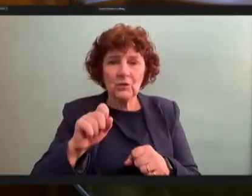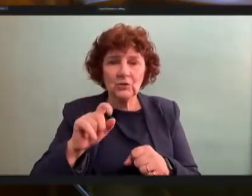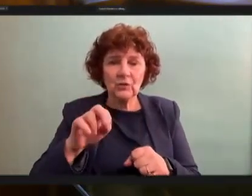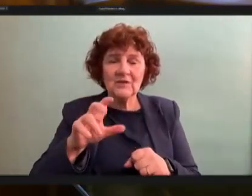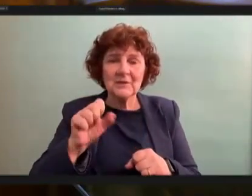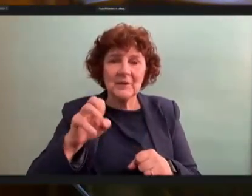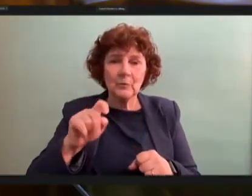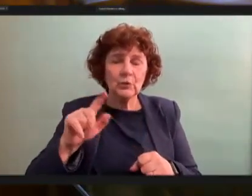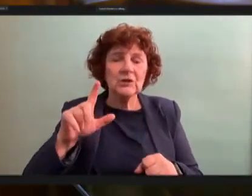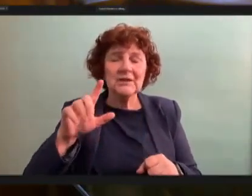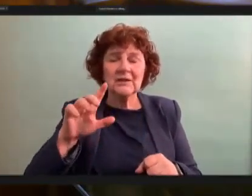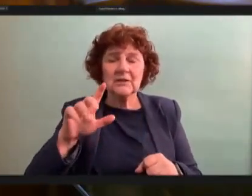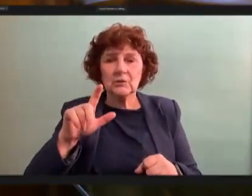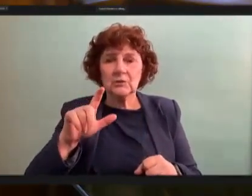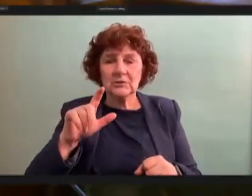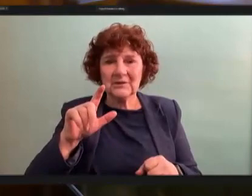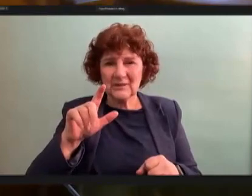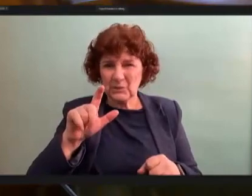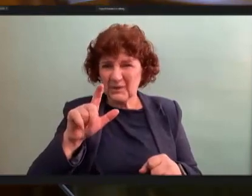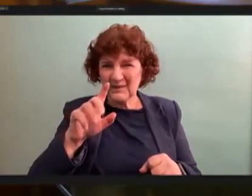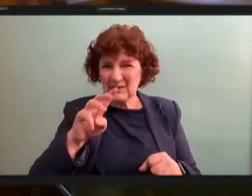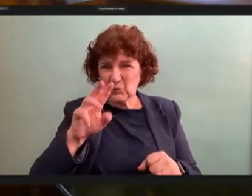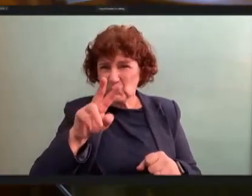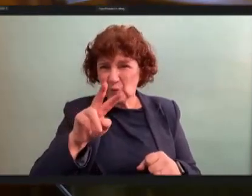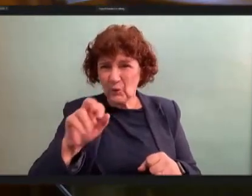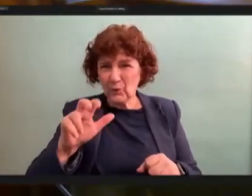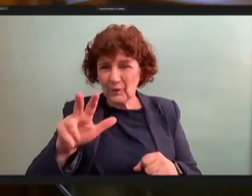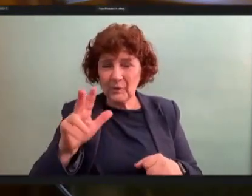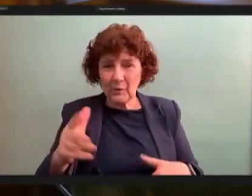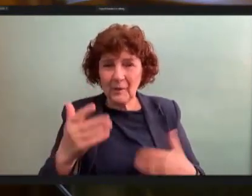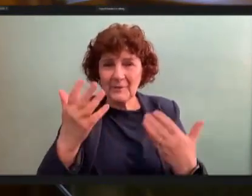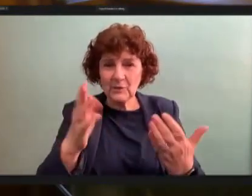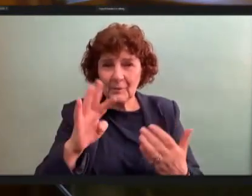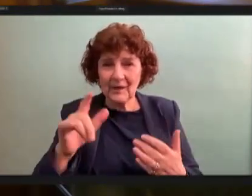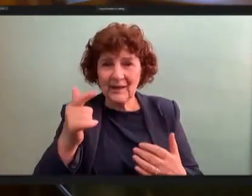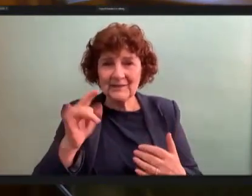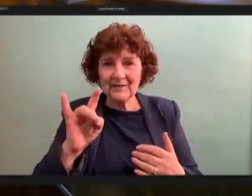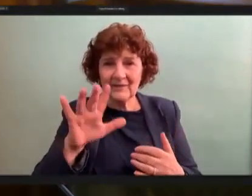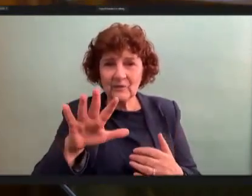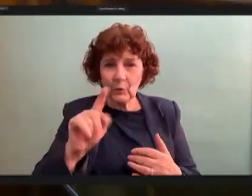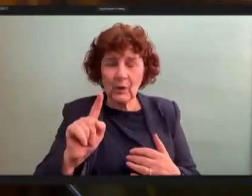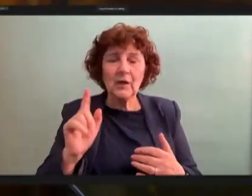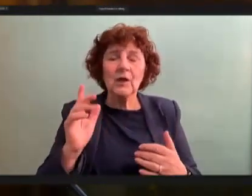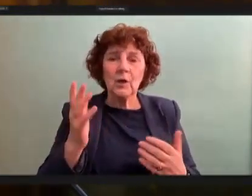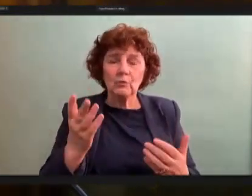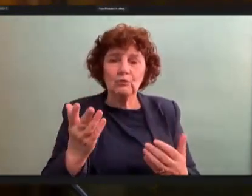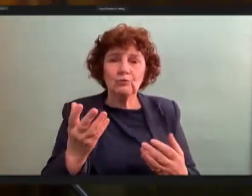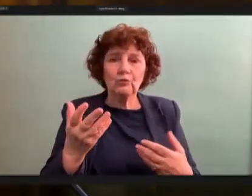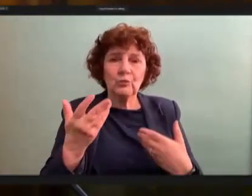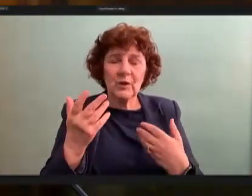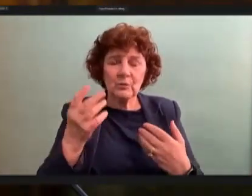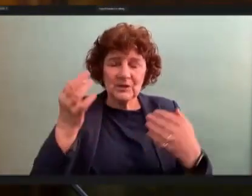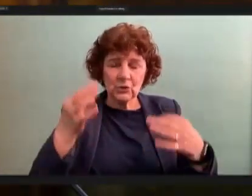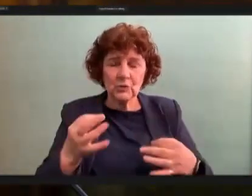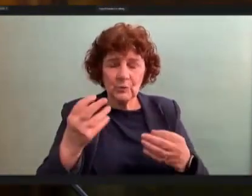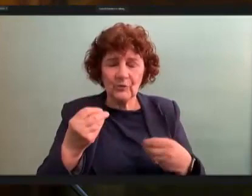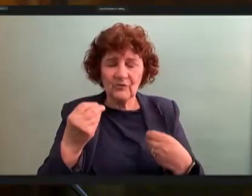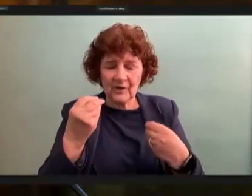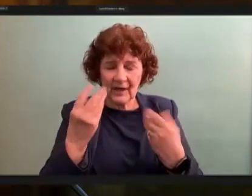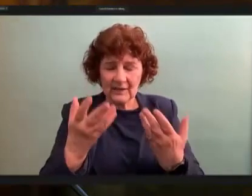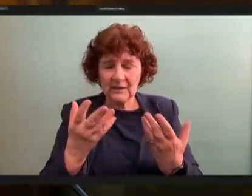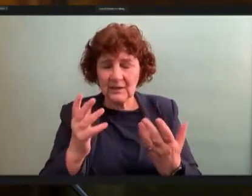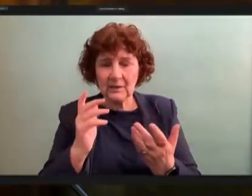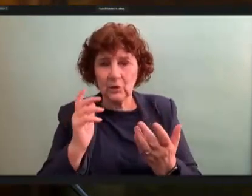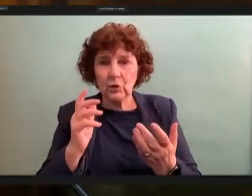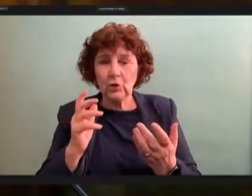affirmative recommendation. Bill 1851, resolution providing for an amended reimbursement agreement or agreements with the Pennsylvania Department